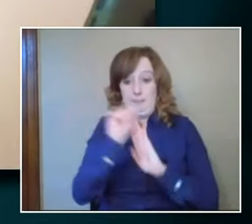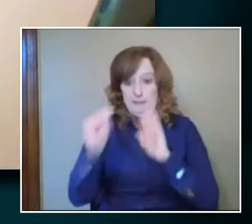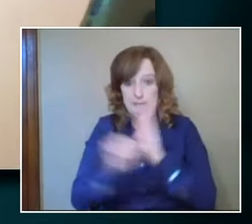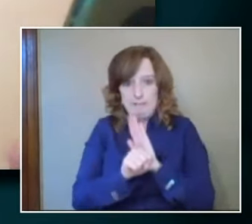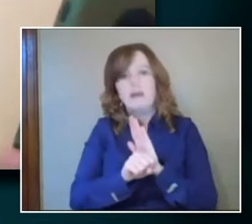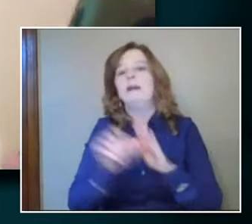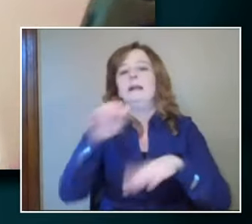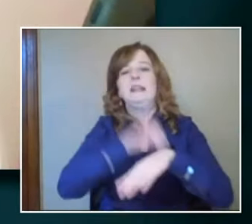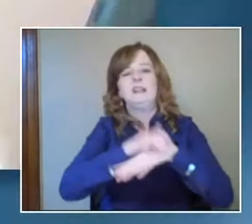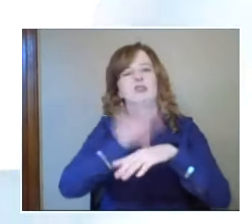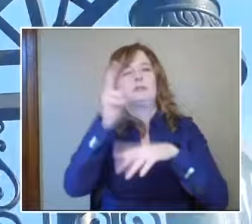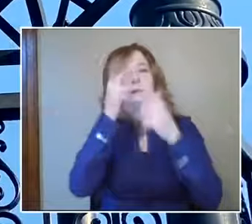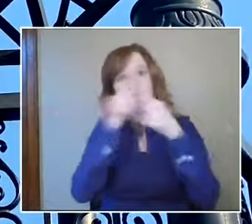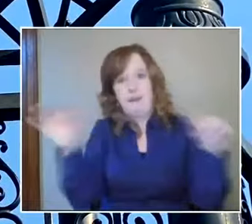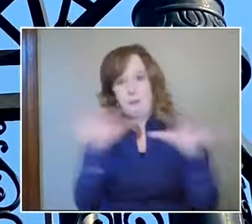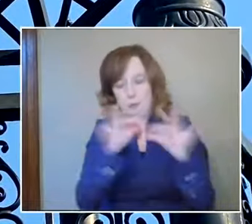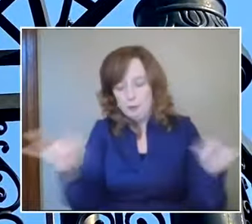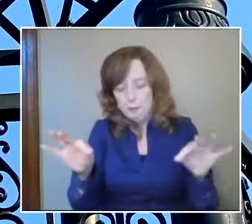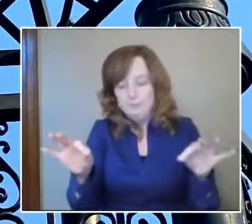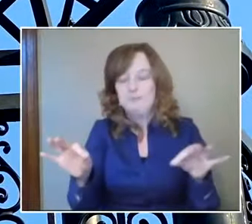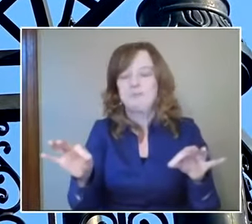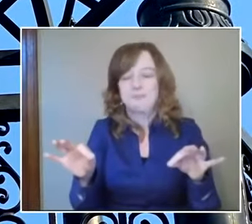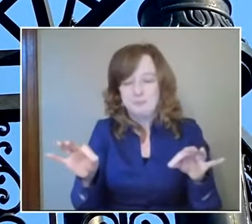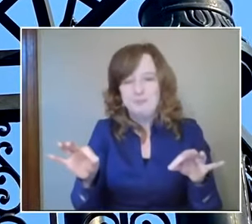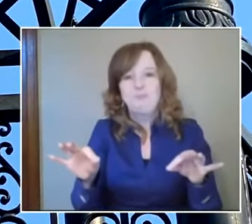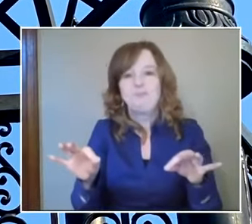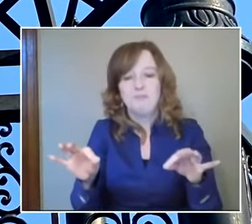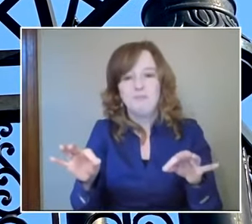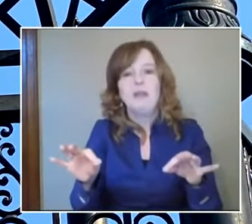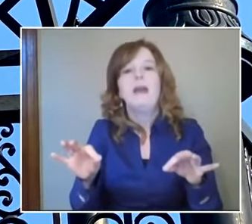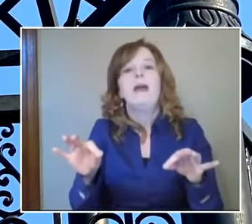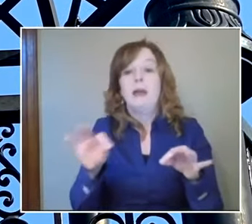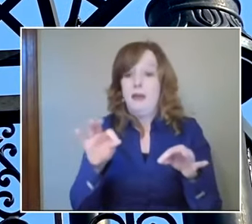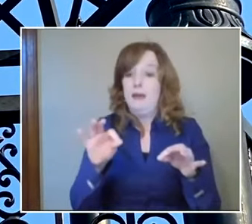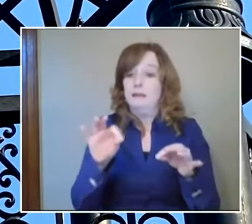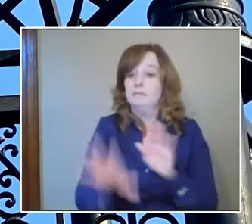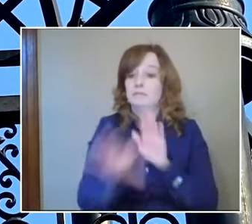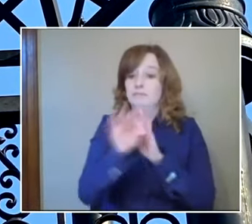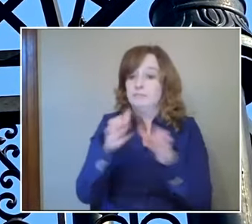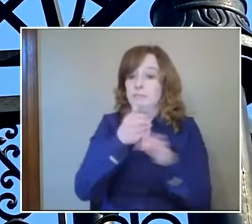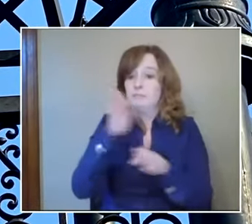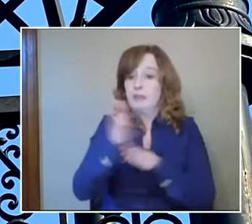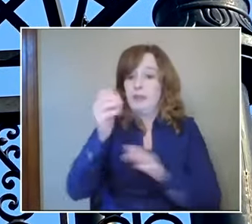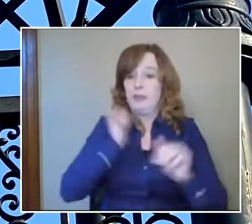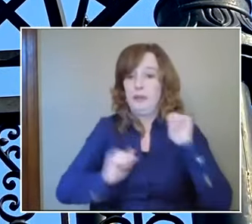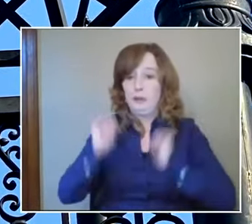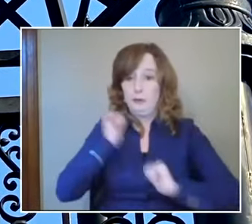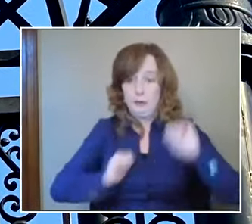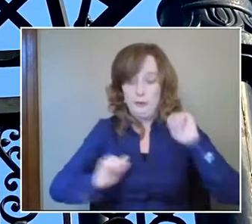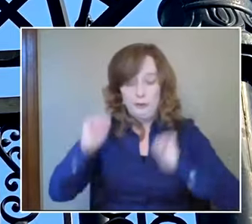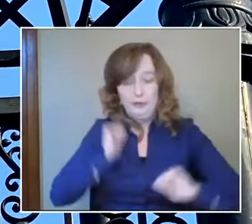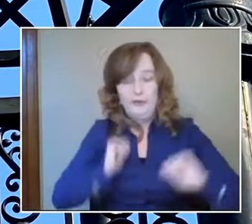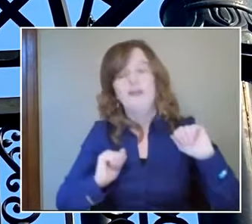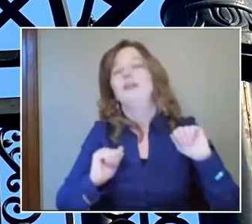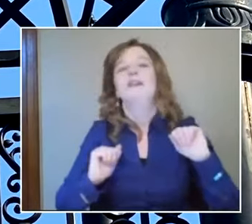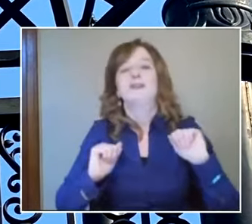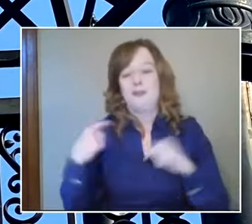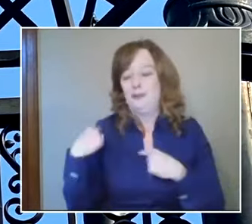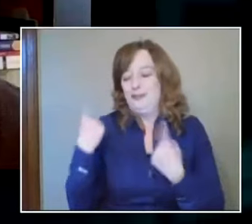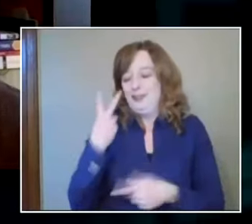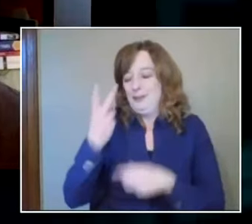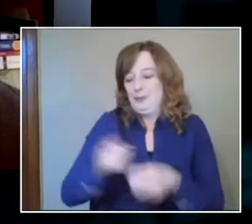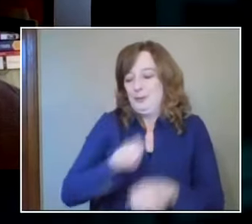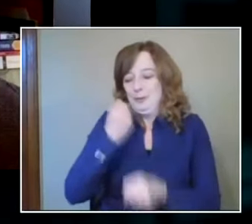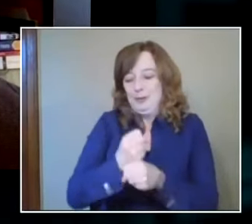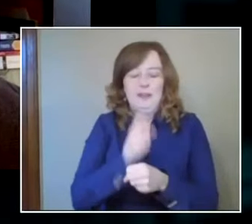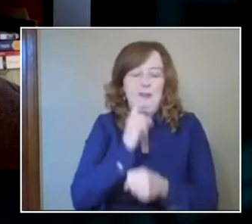student and then became a theater major. And for the last 2 years, I've had the pleasure of working with him in several